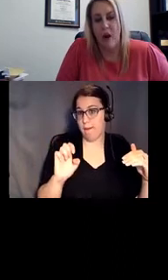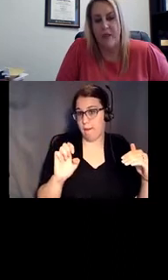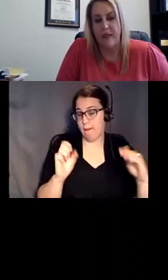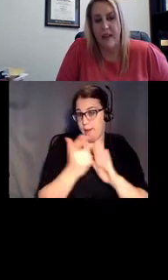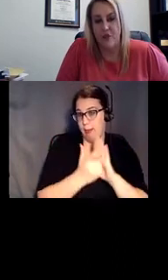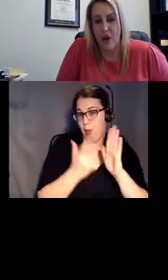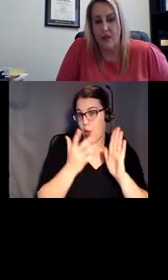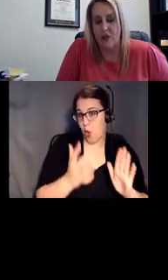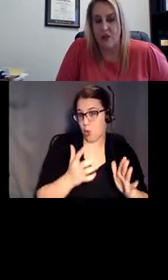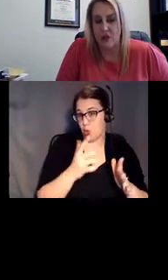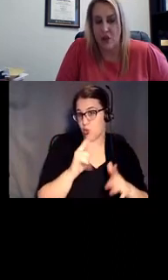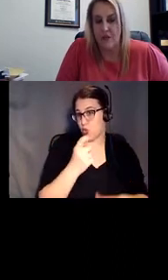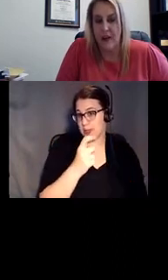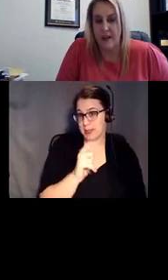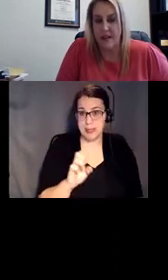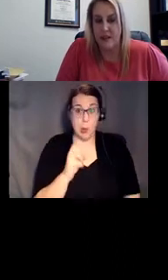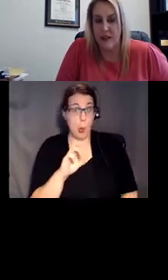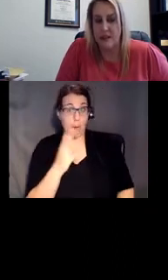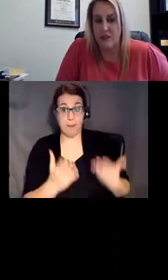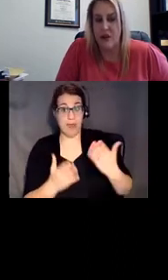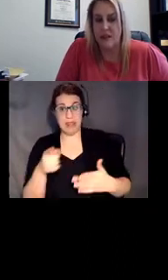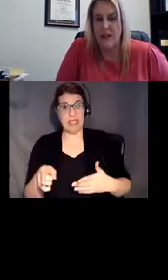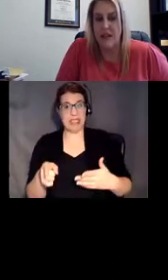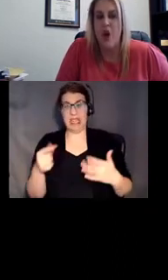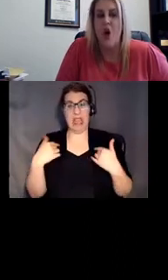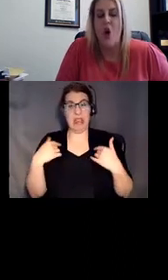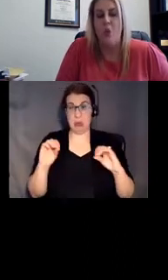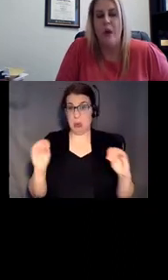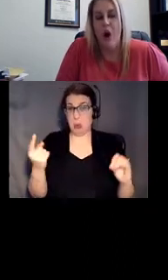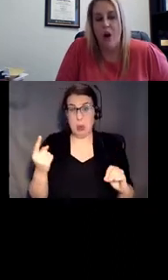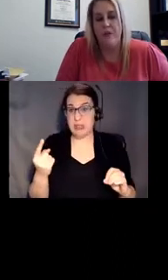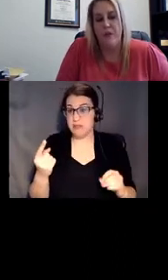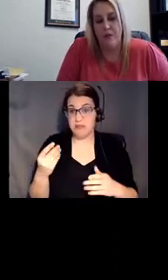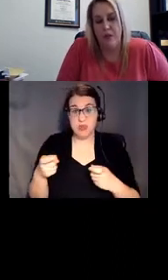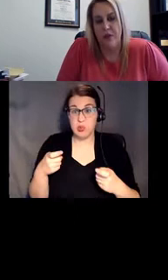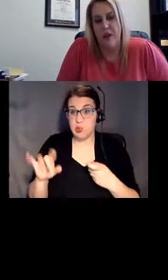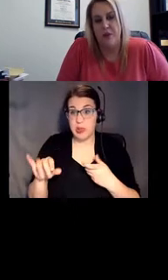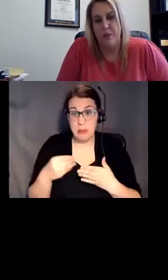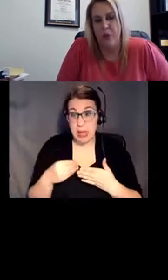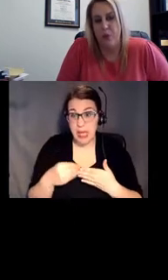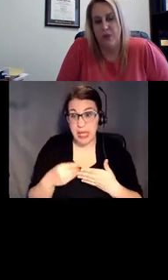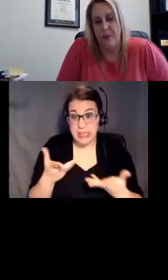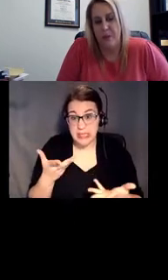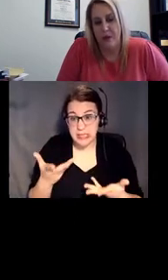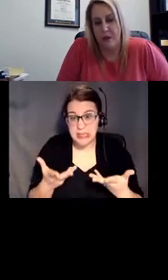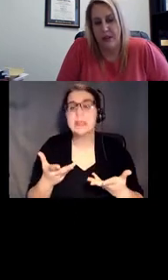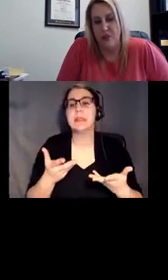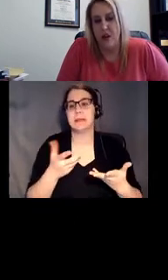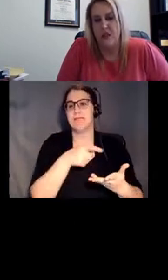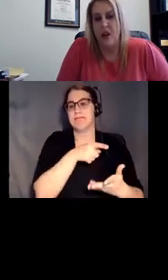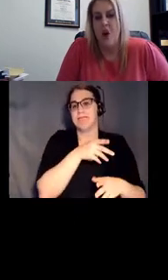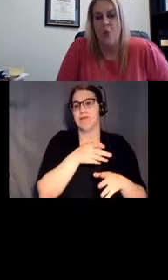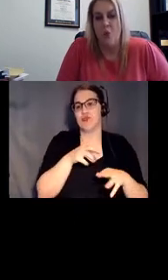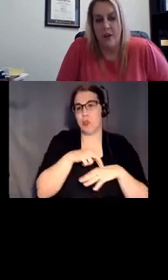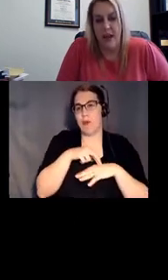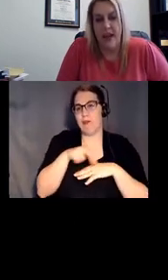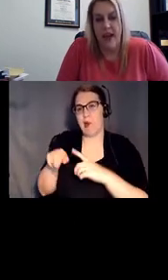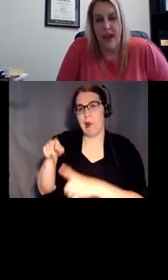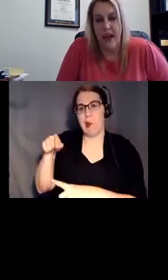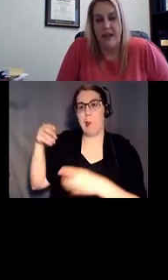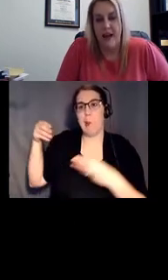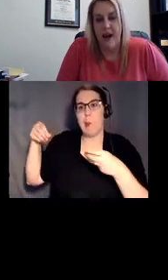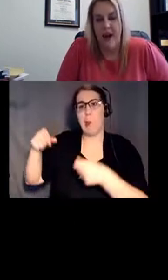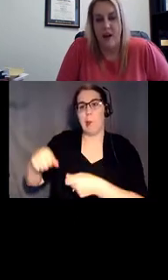have anyone that they trust to serve as a trustee, we often refer them to pooled supplemental needs trusts, where